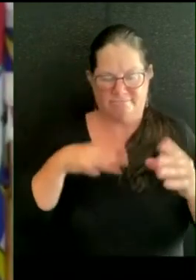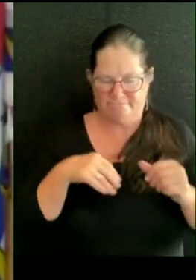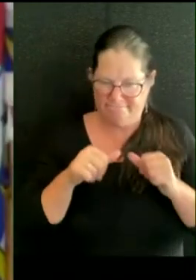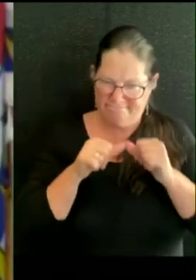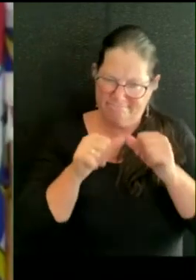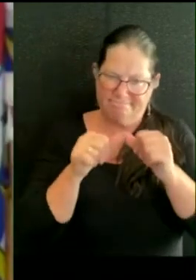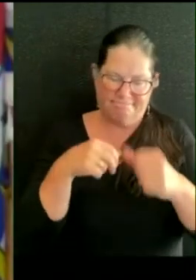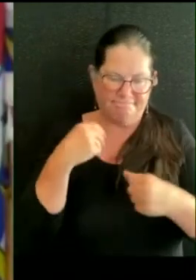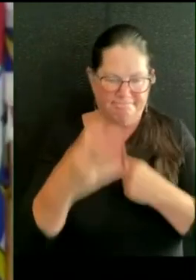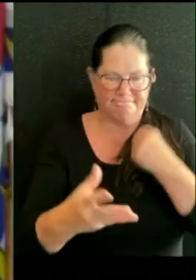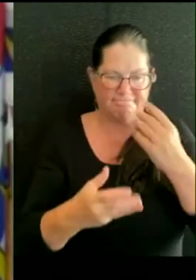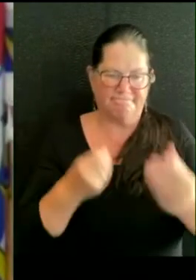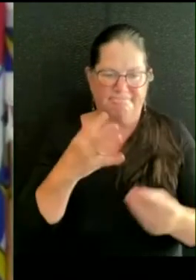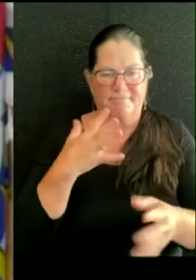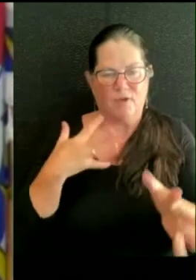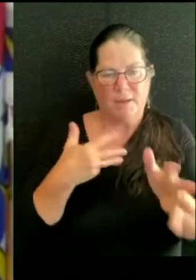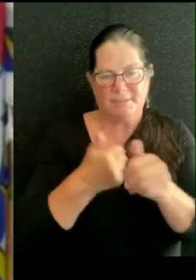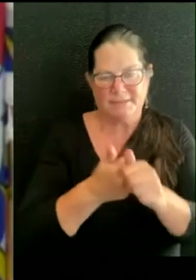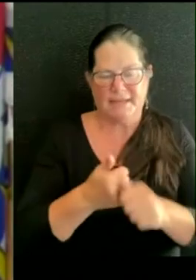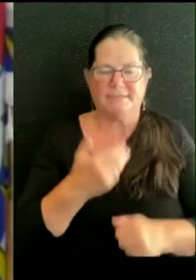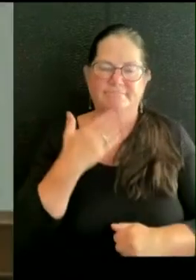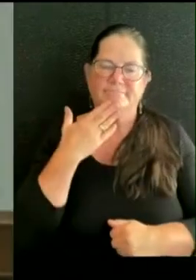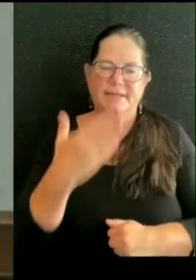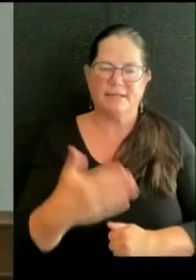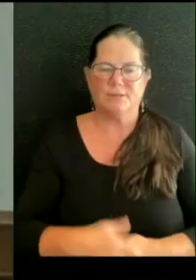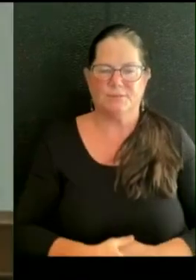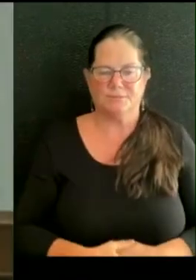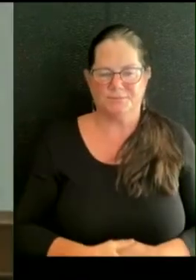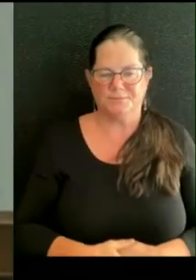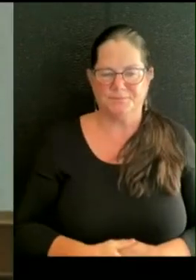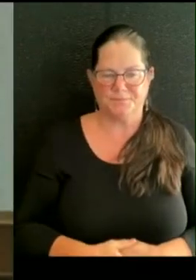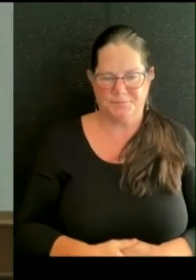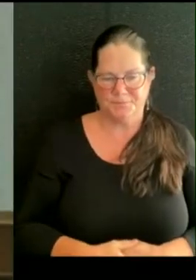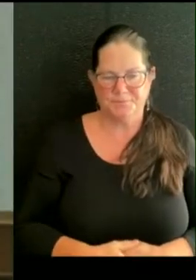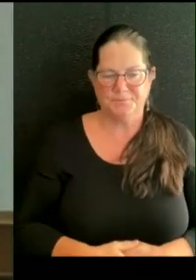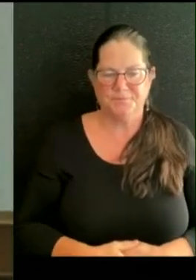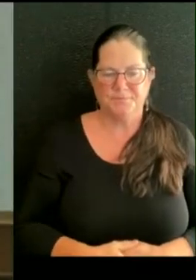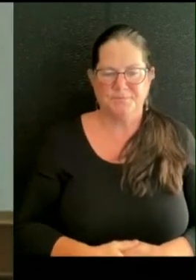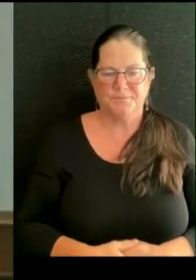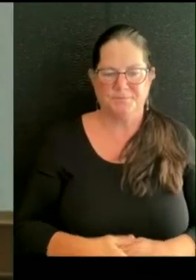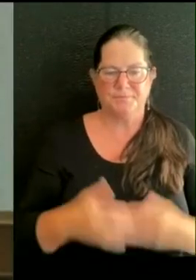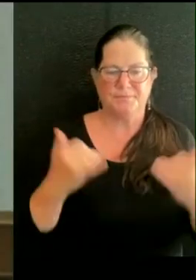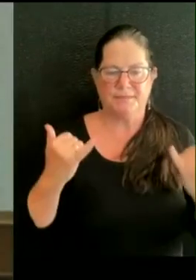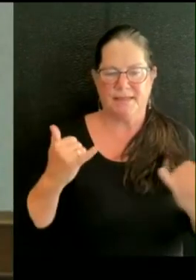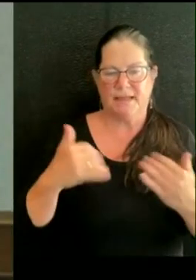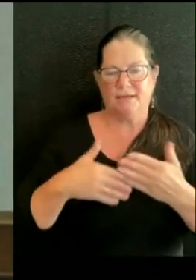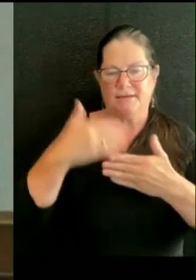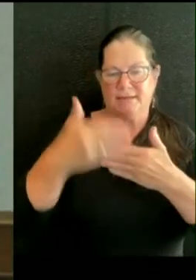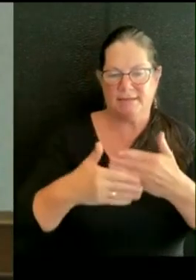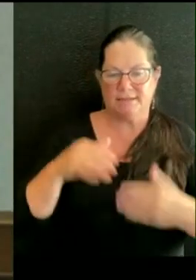Thank you very much, Brad. We could please have Jason Broland, West Kelowna Fire Chief, to the mic.